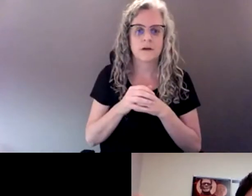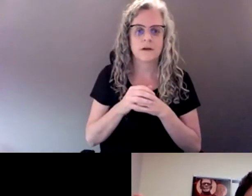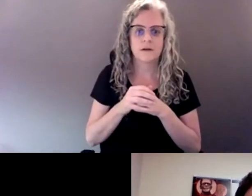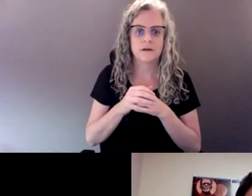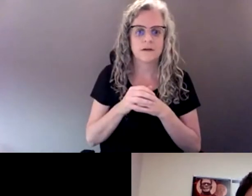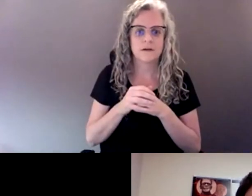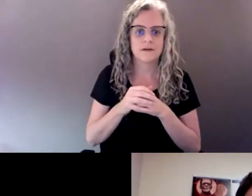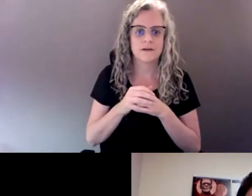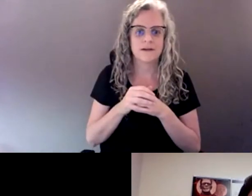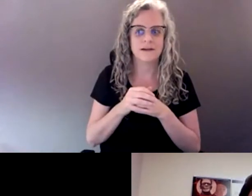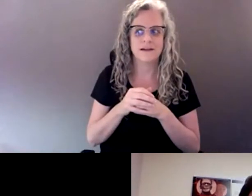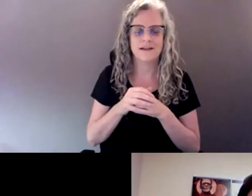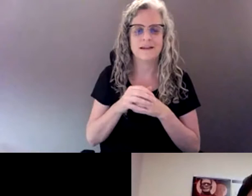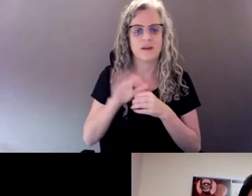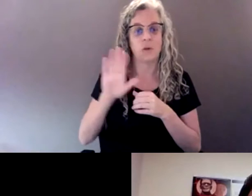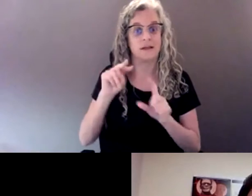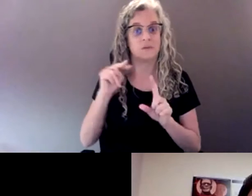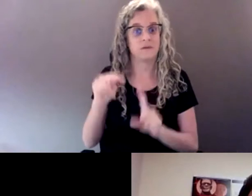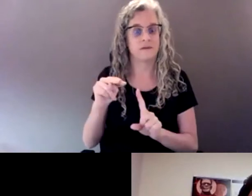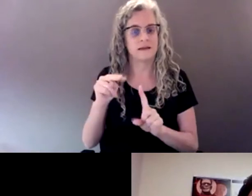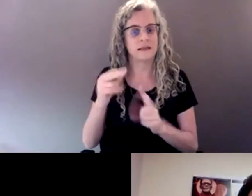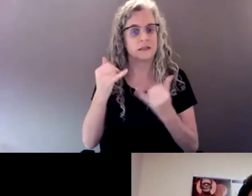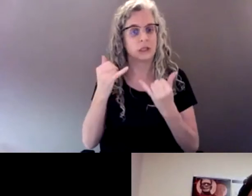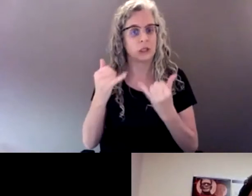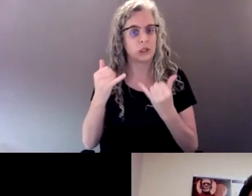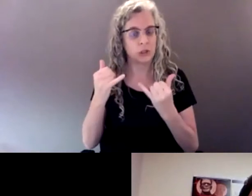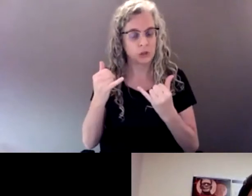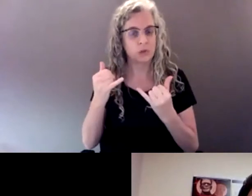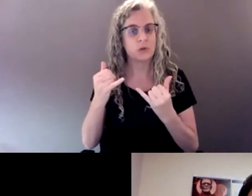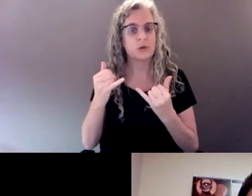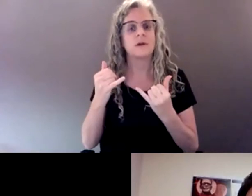which he sees as demonstrating a bias towards Israel